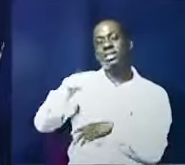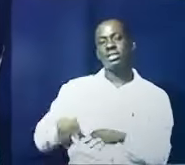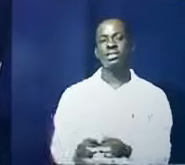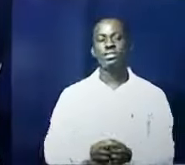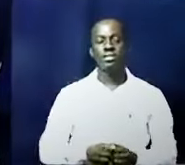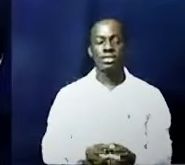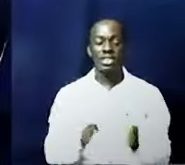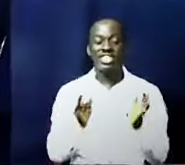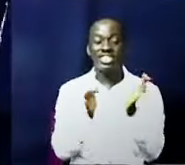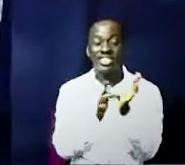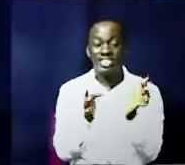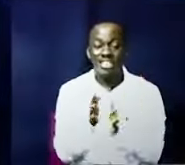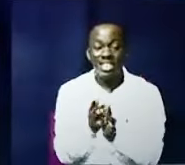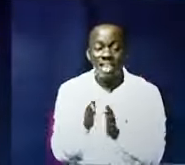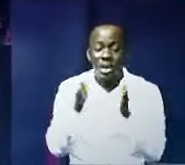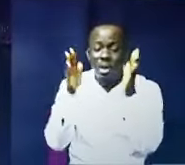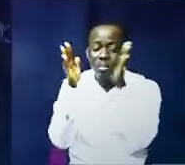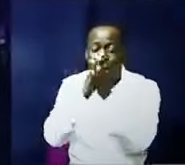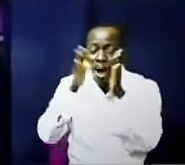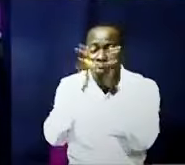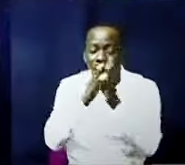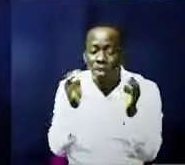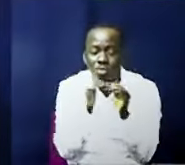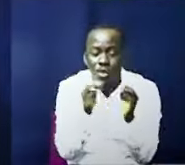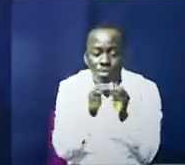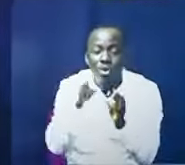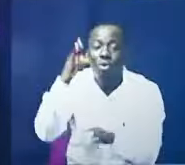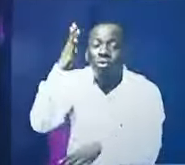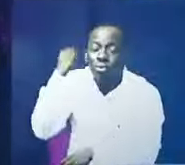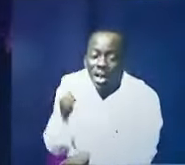he needed prayer.